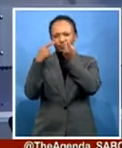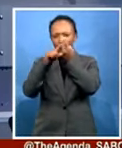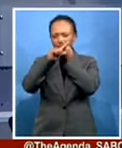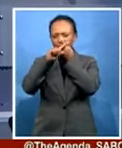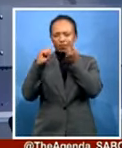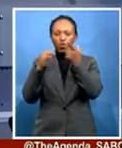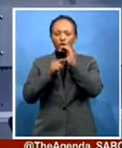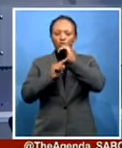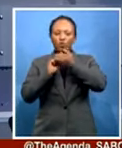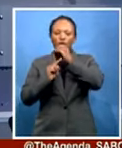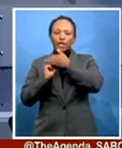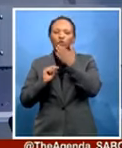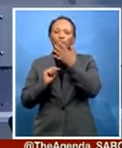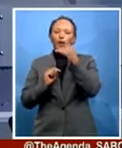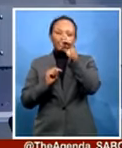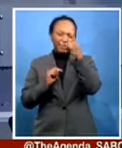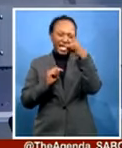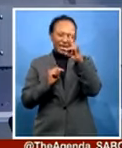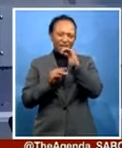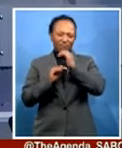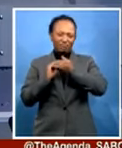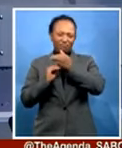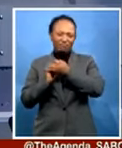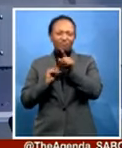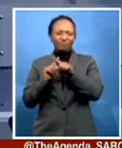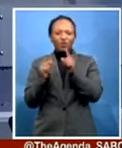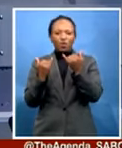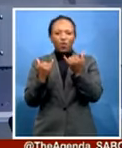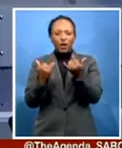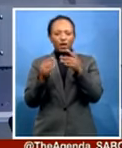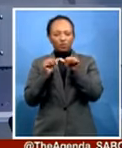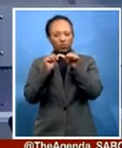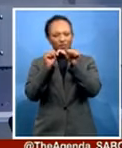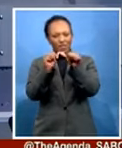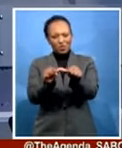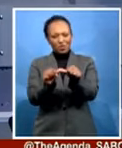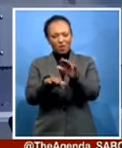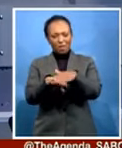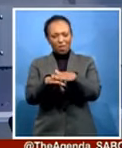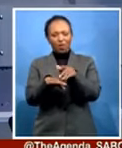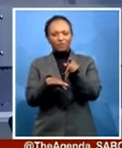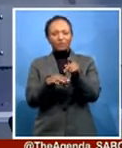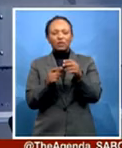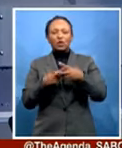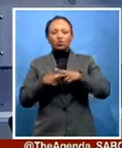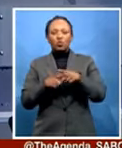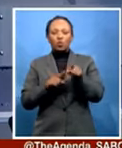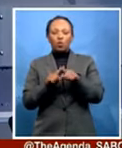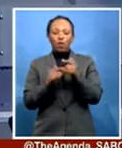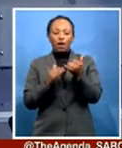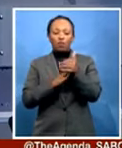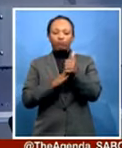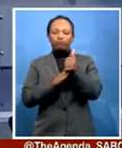Africa continues to look to science for an effective tool. A pioneering project involving